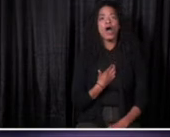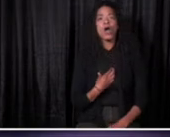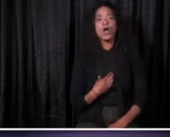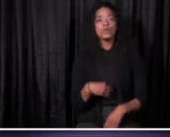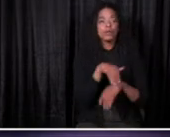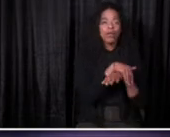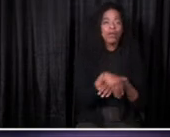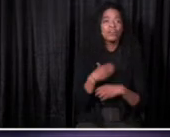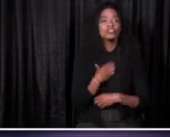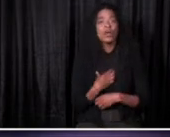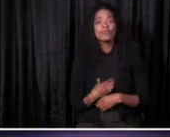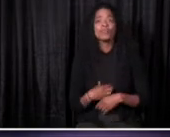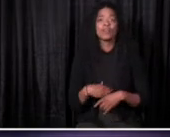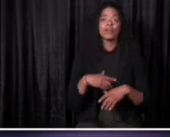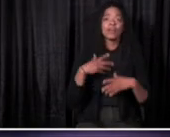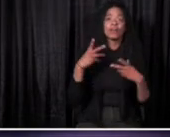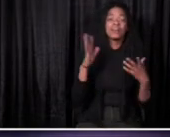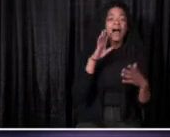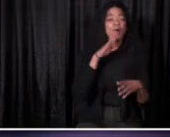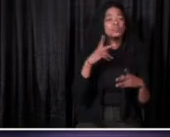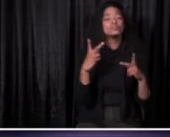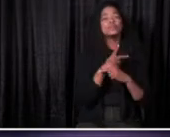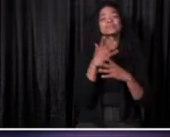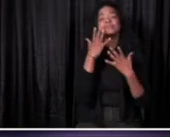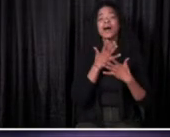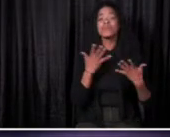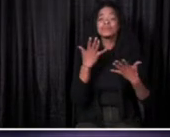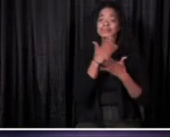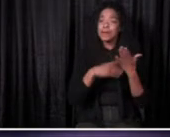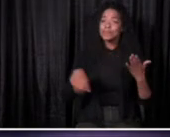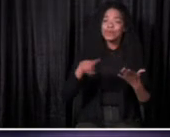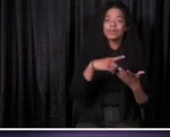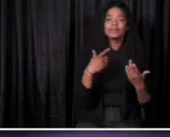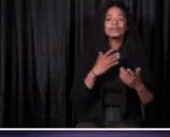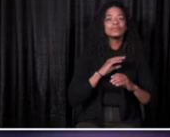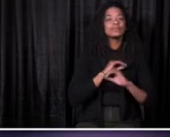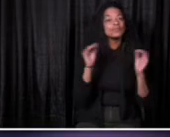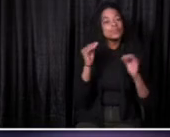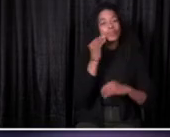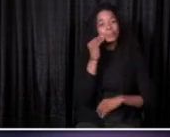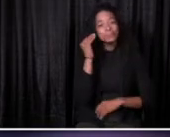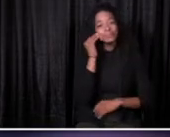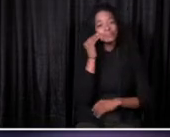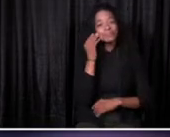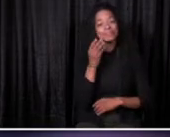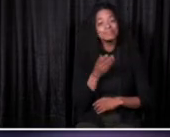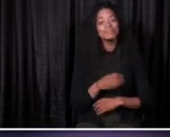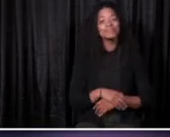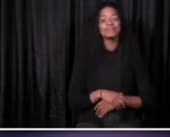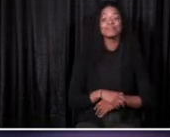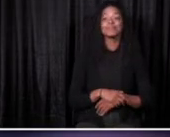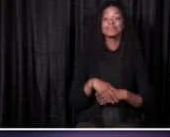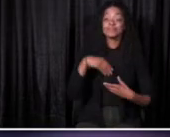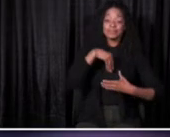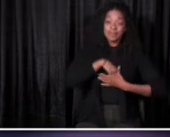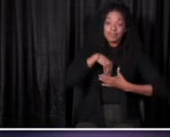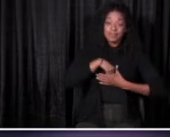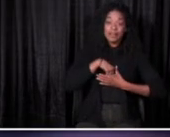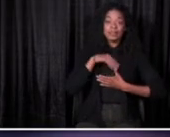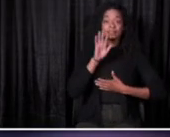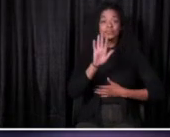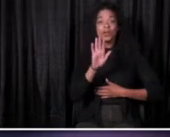for some, homeless nights. But the fire burned brightly and